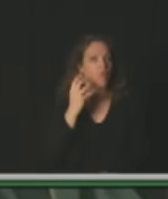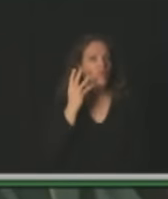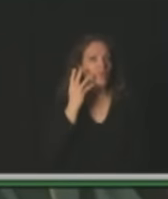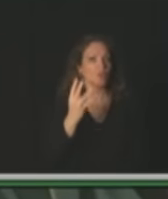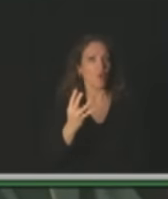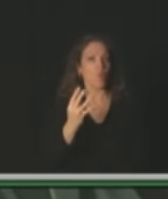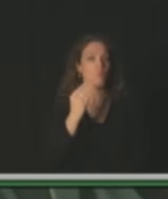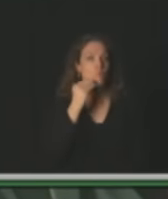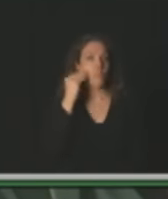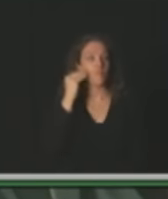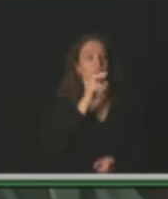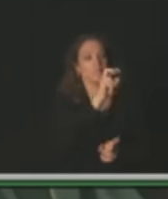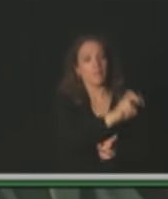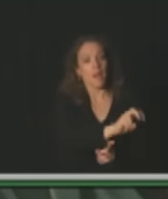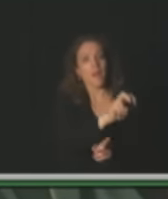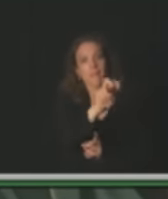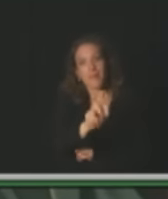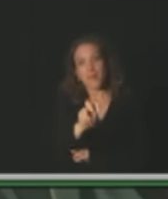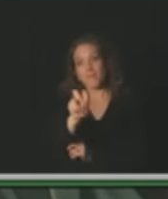homes.